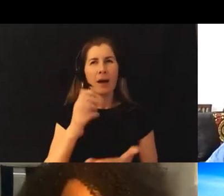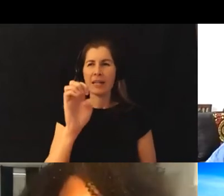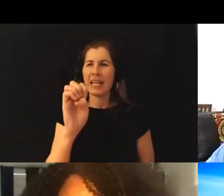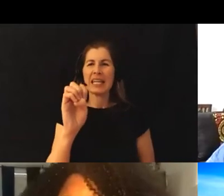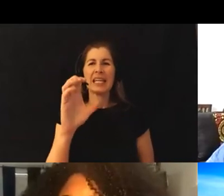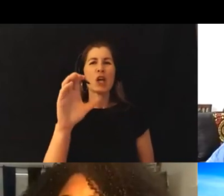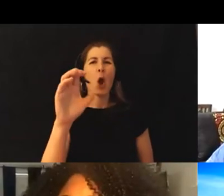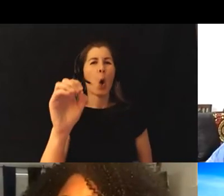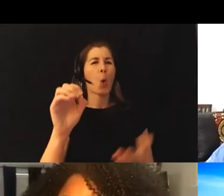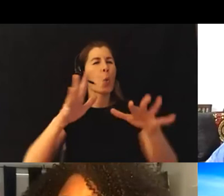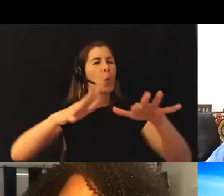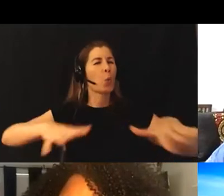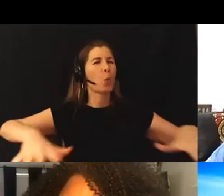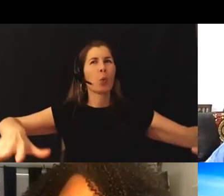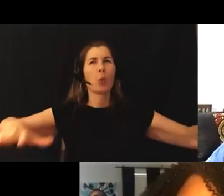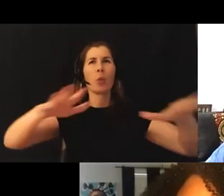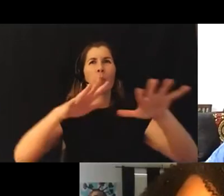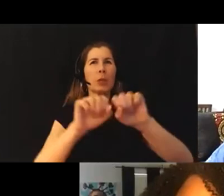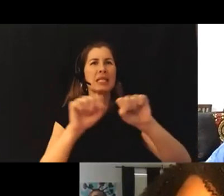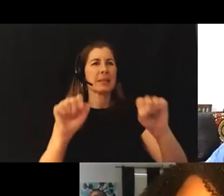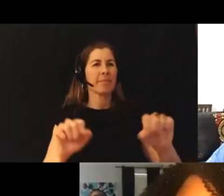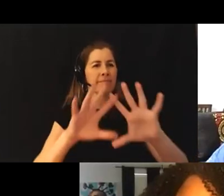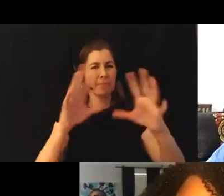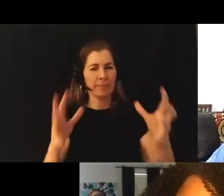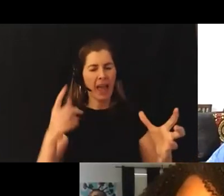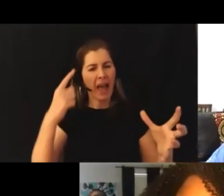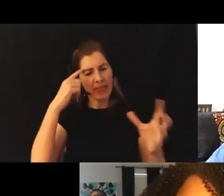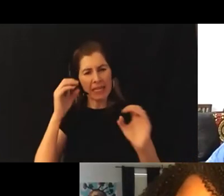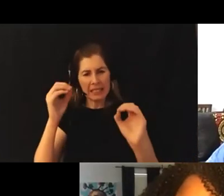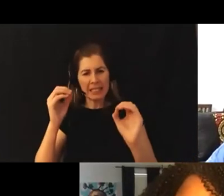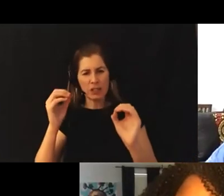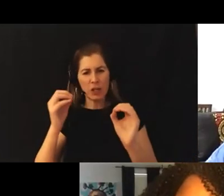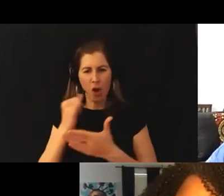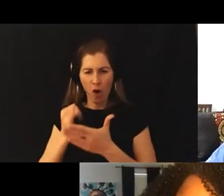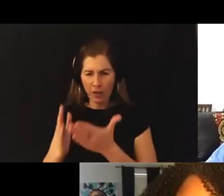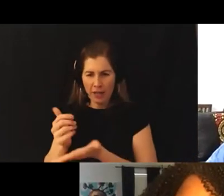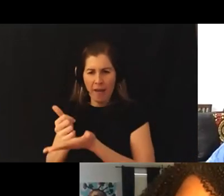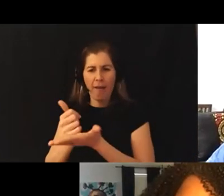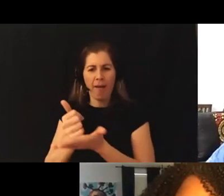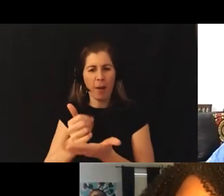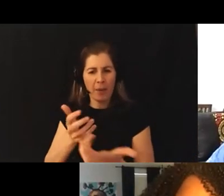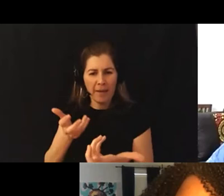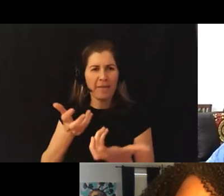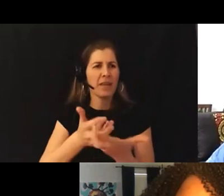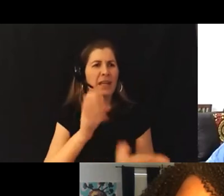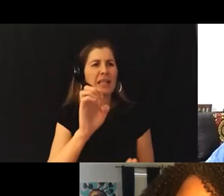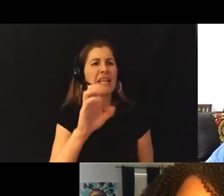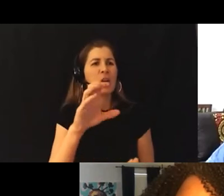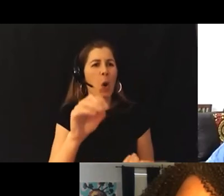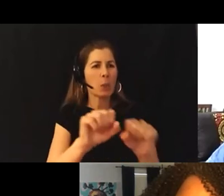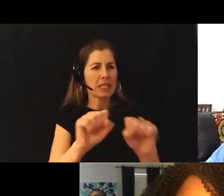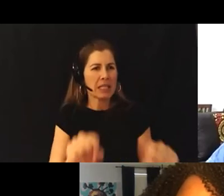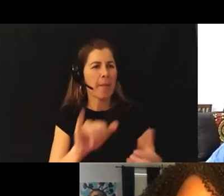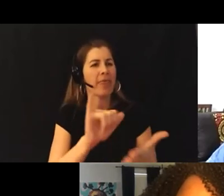my comments are really around how the teaching artists fit into the overall ecosystem that supports arts